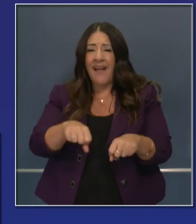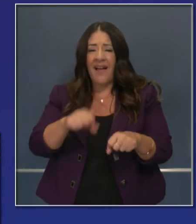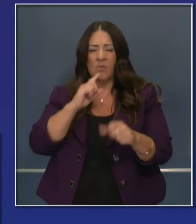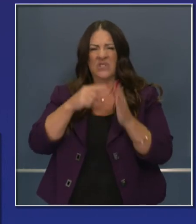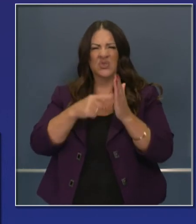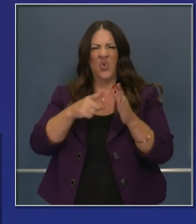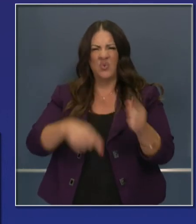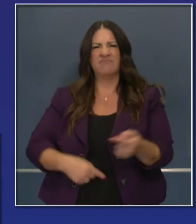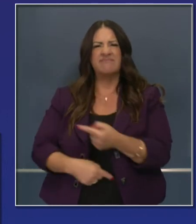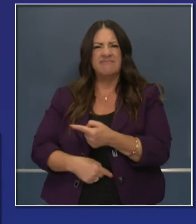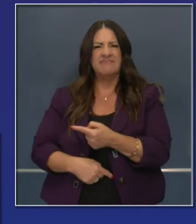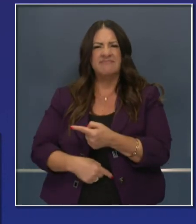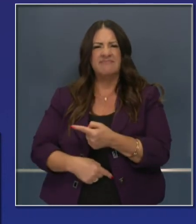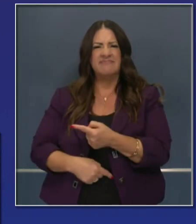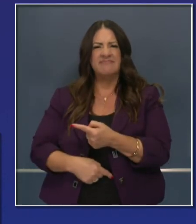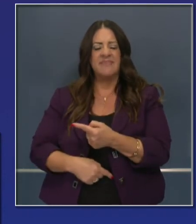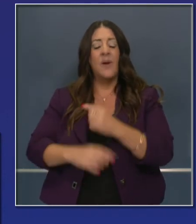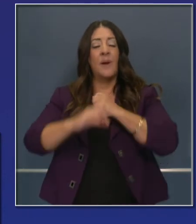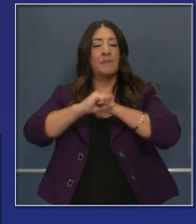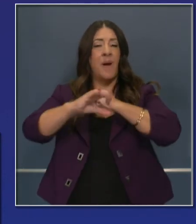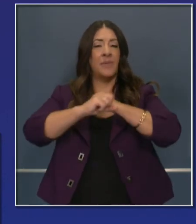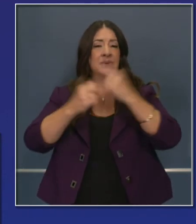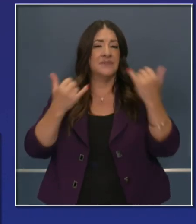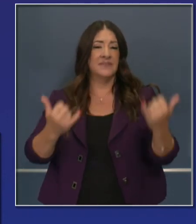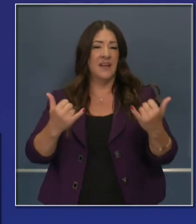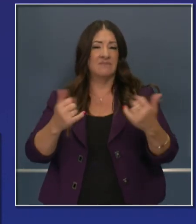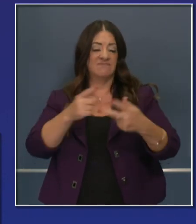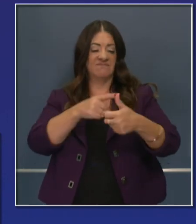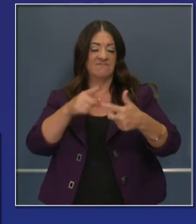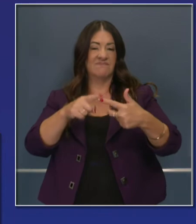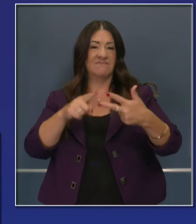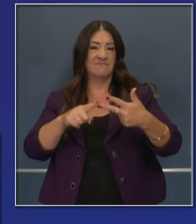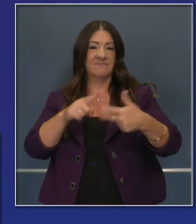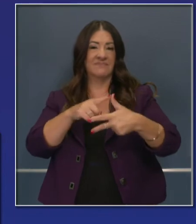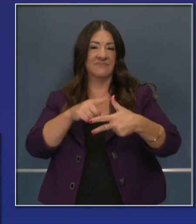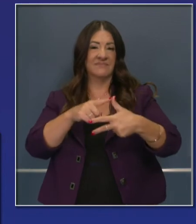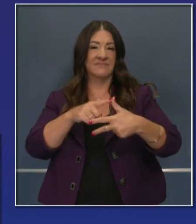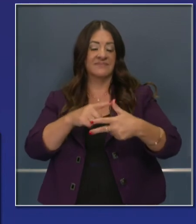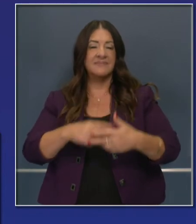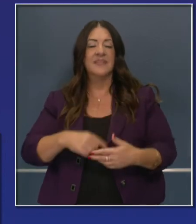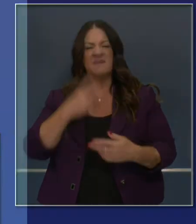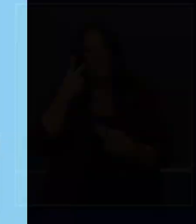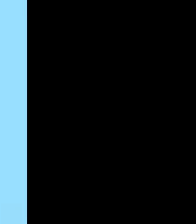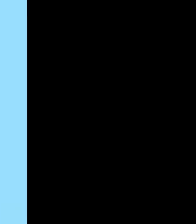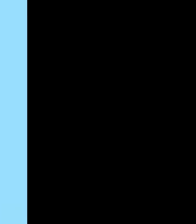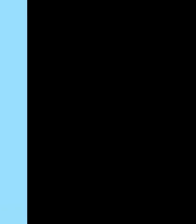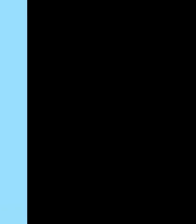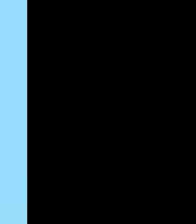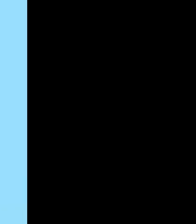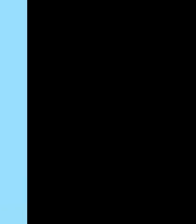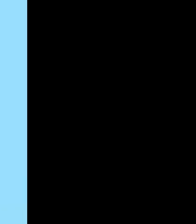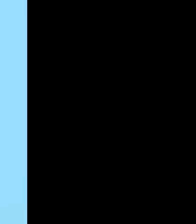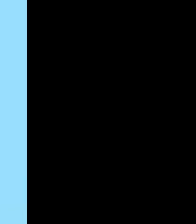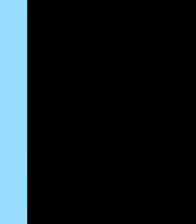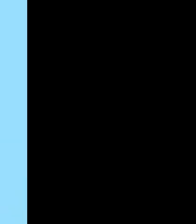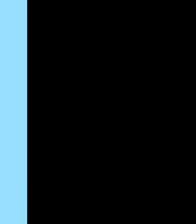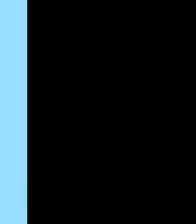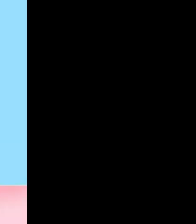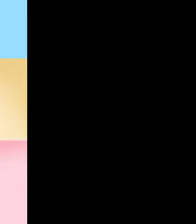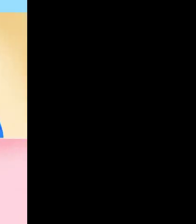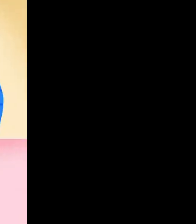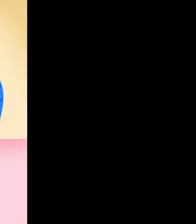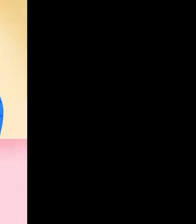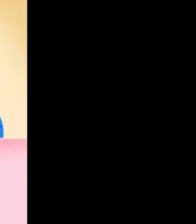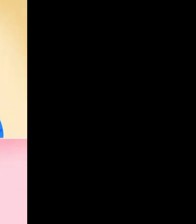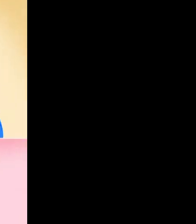PSA that we're promoting, not just today, but it's been up for now a few days. 3 quick and confidential ways you can